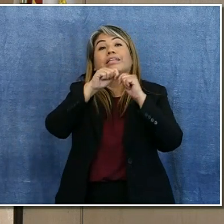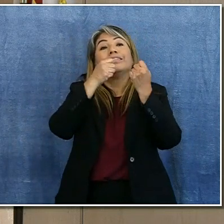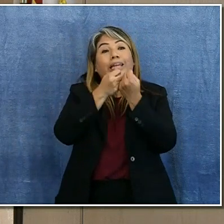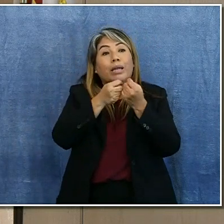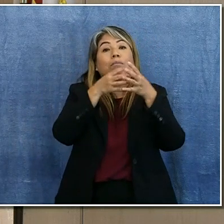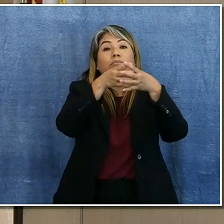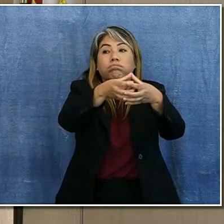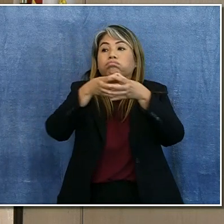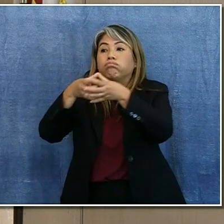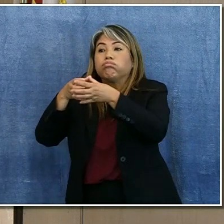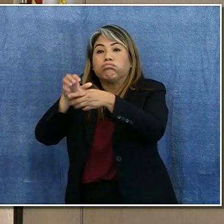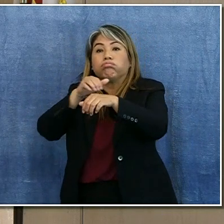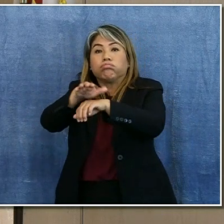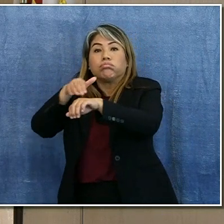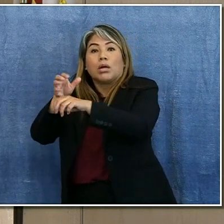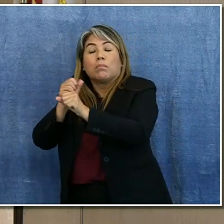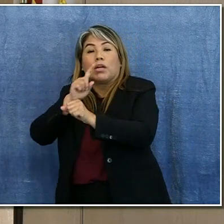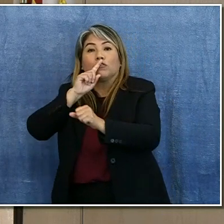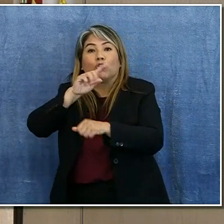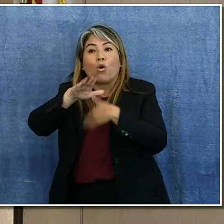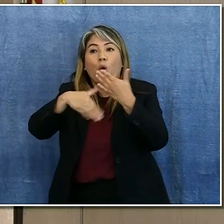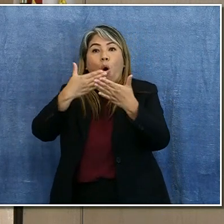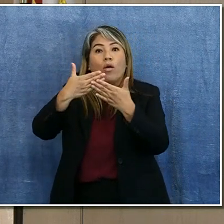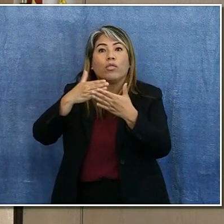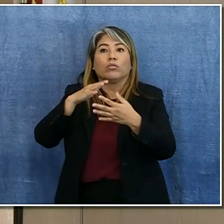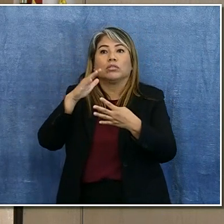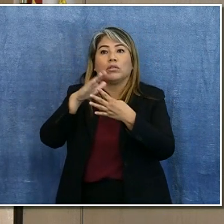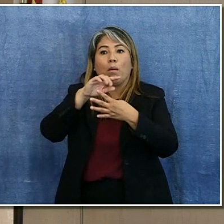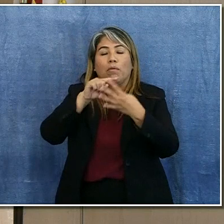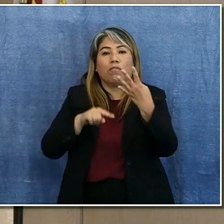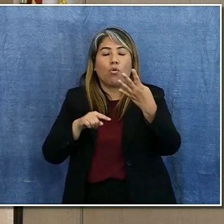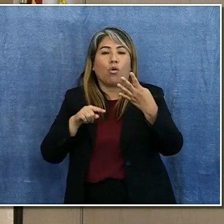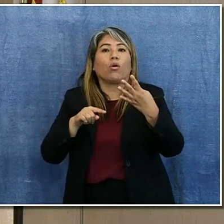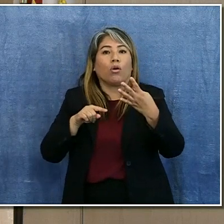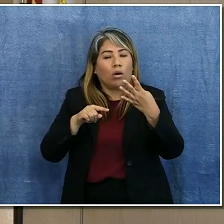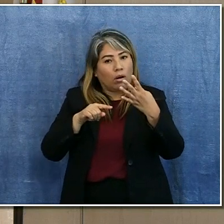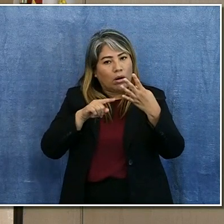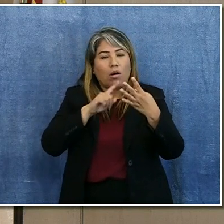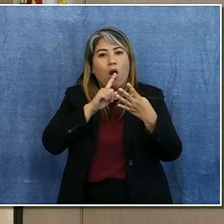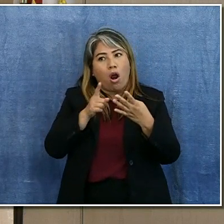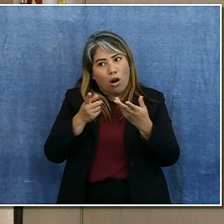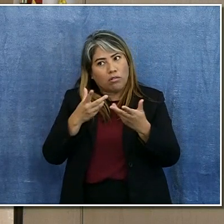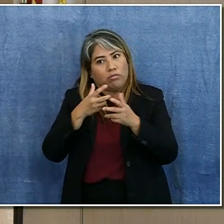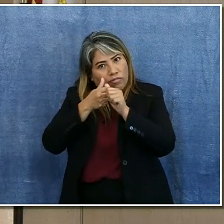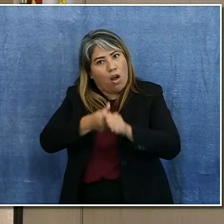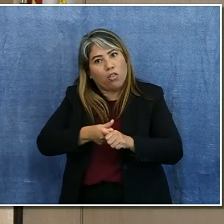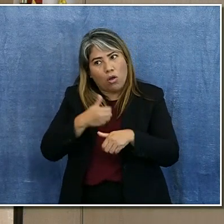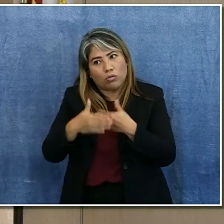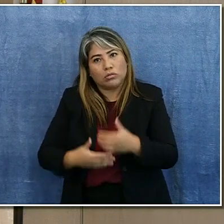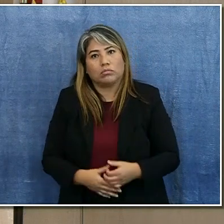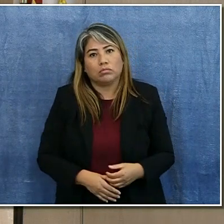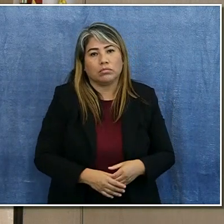out to make sure that all of those top 4 practices are in place.